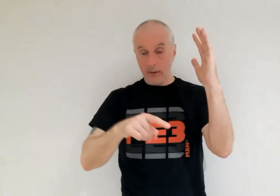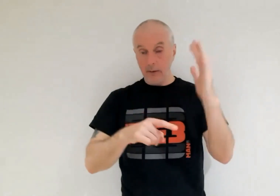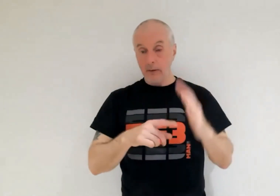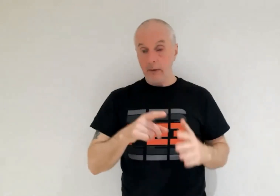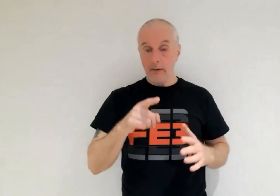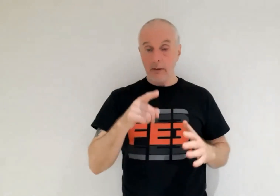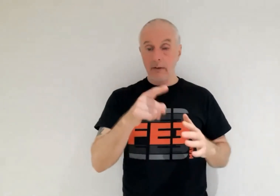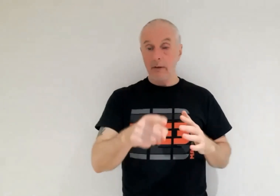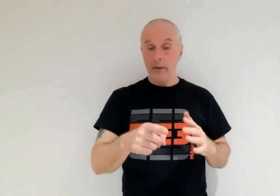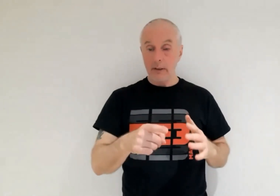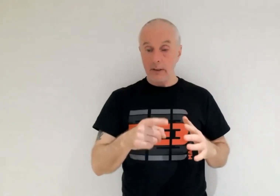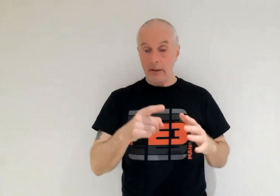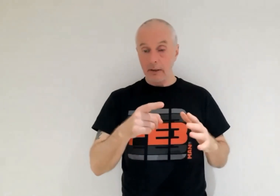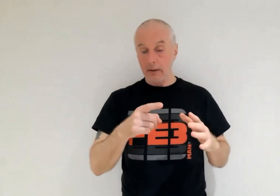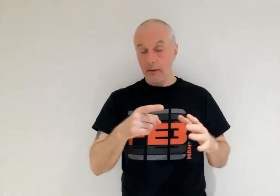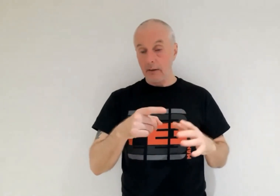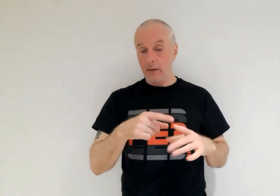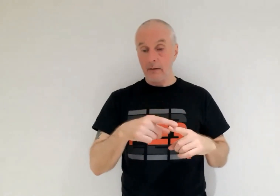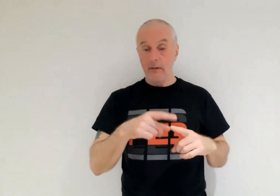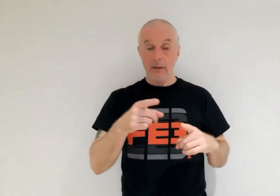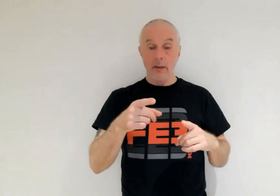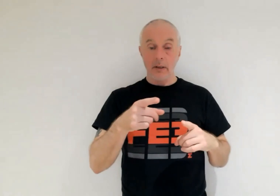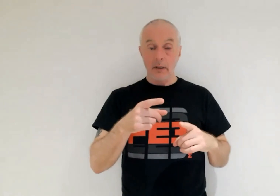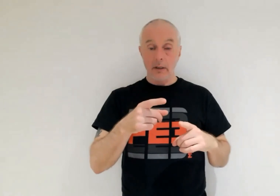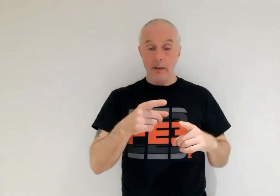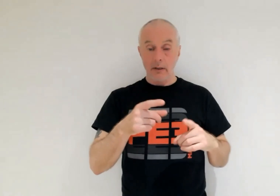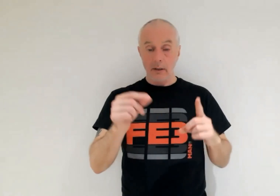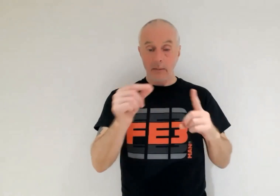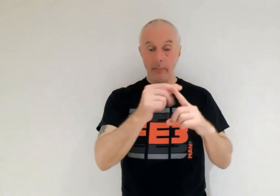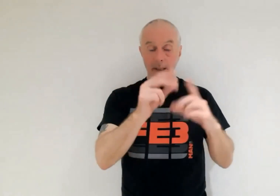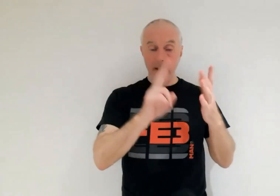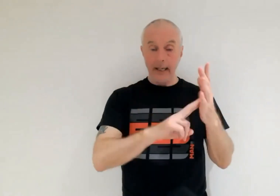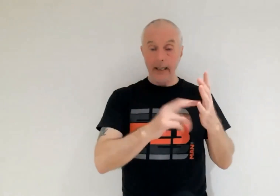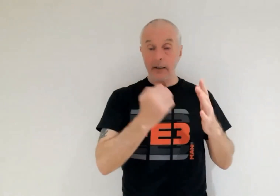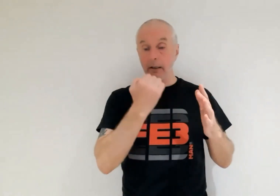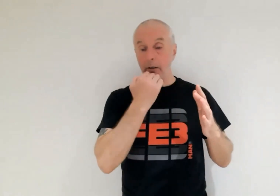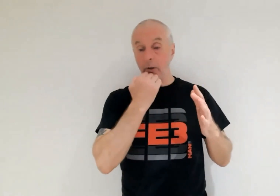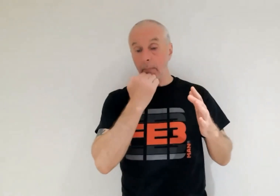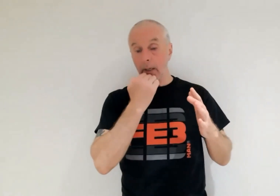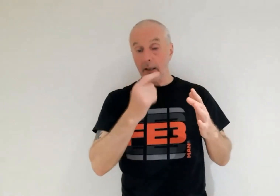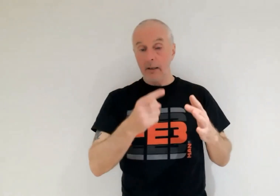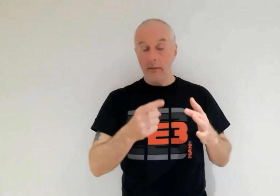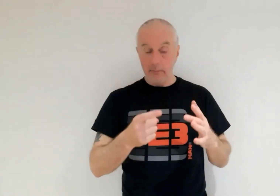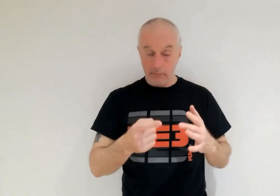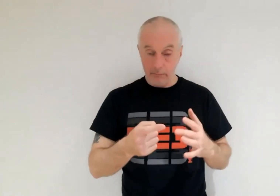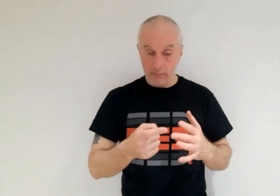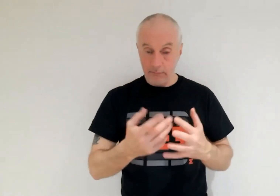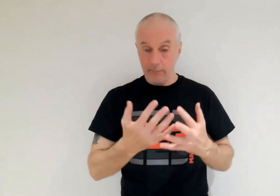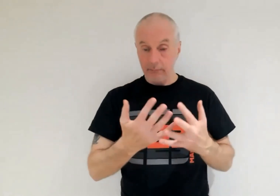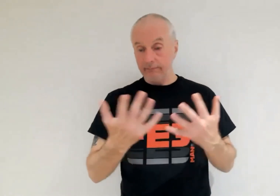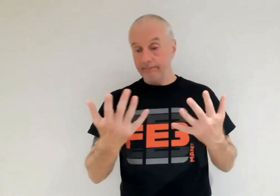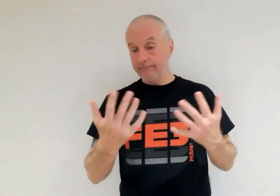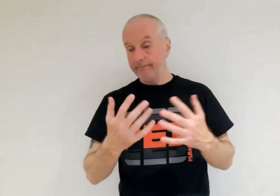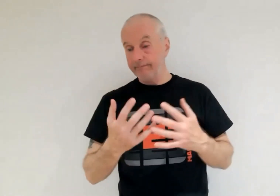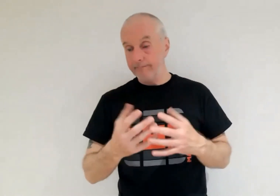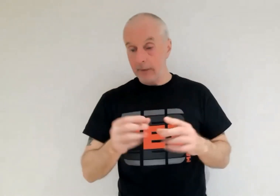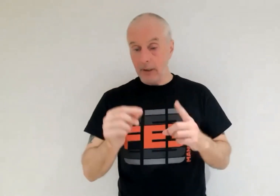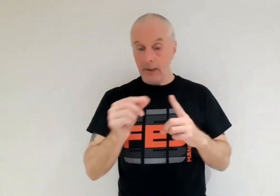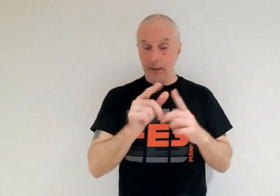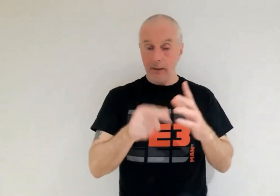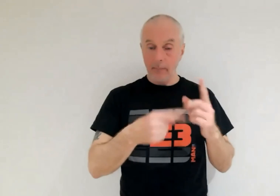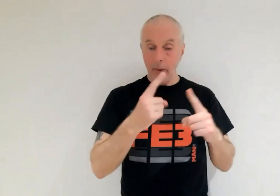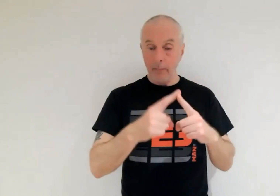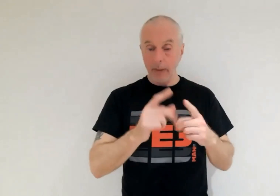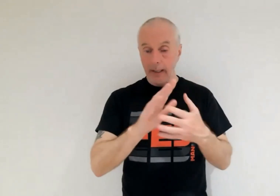bulk gas characteristic composition, the P and N number, which is the amount of nitrogen and propane and the